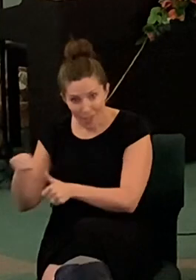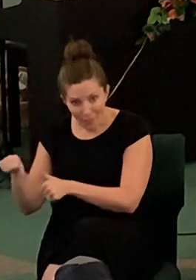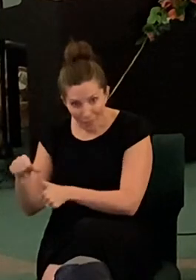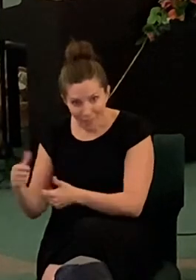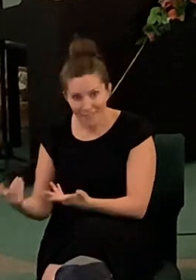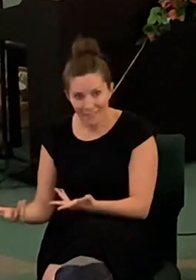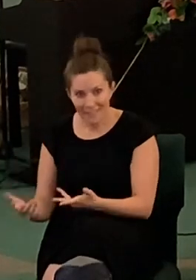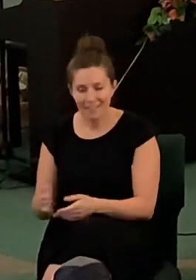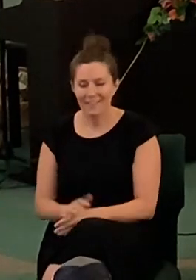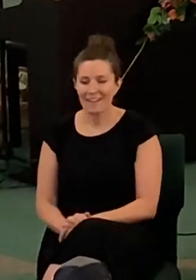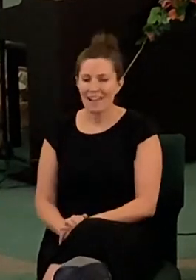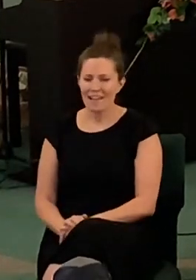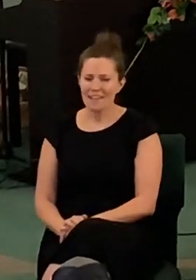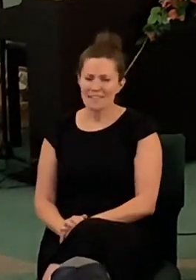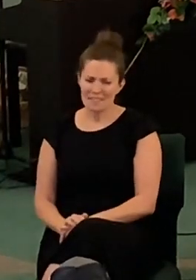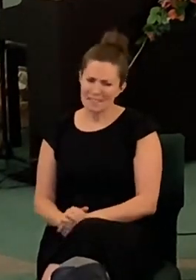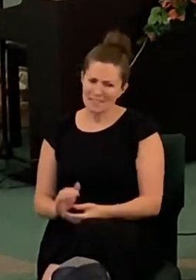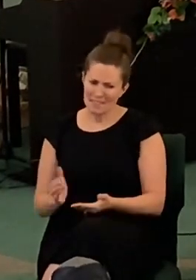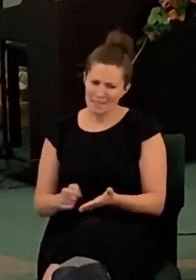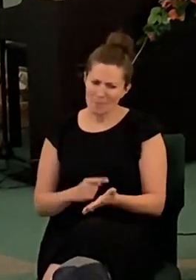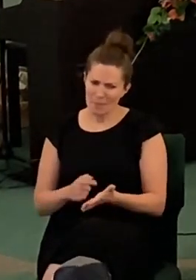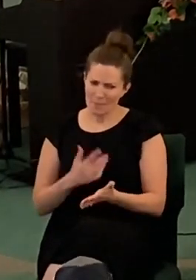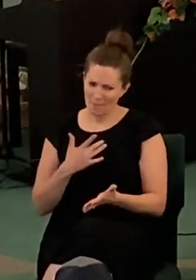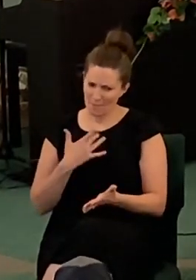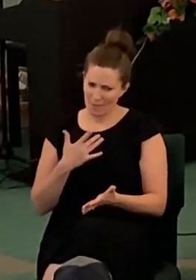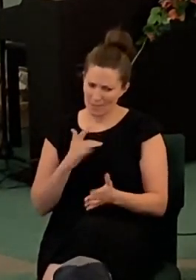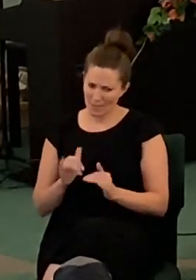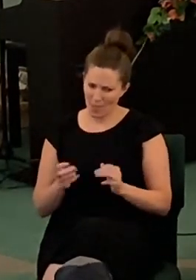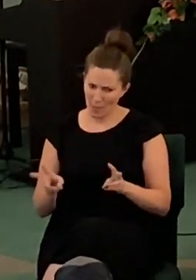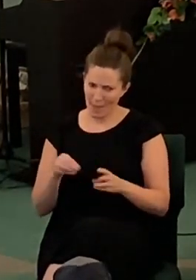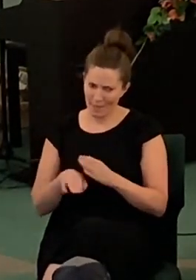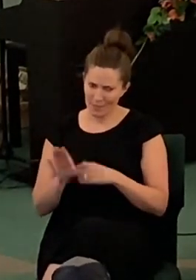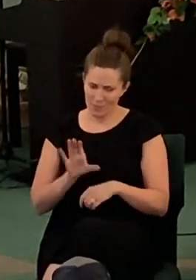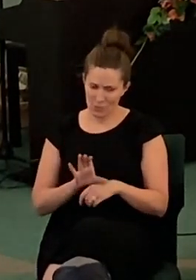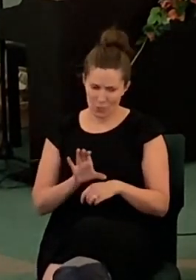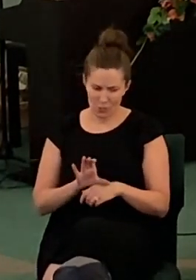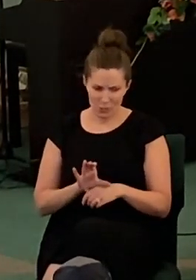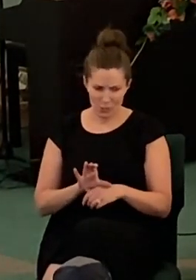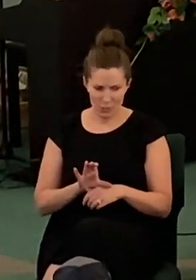have is that we are enemies with each other, right? We fight over